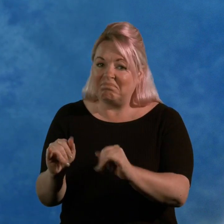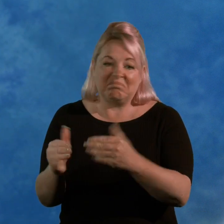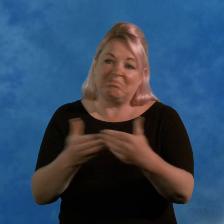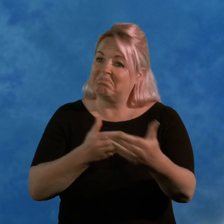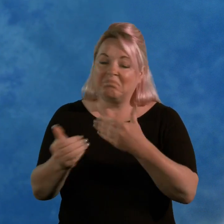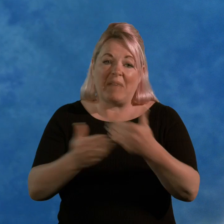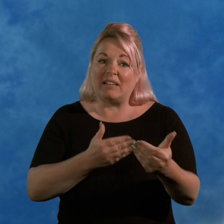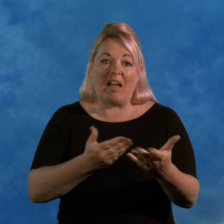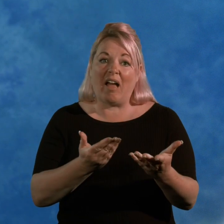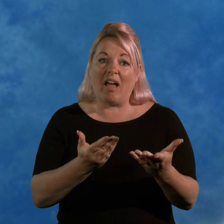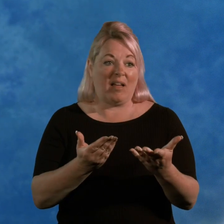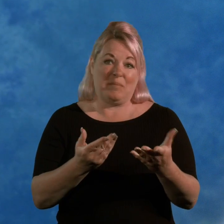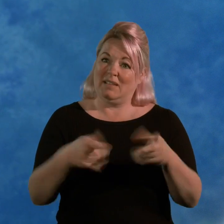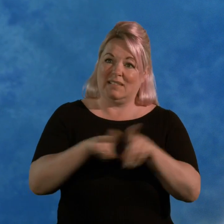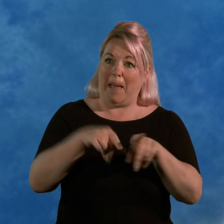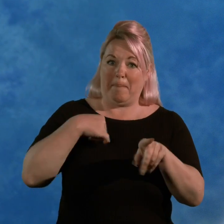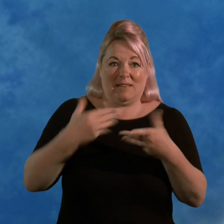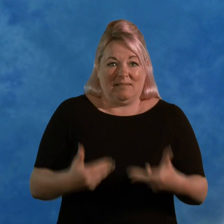I would be no worse off.